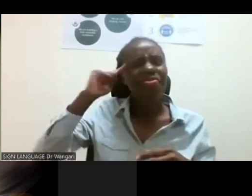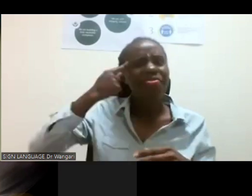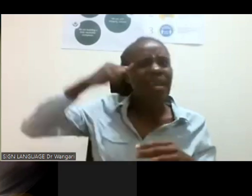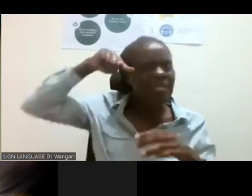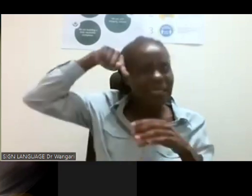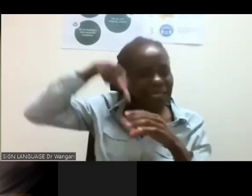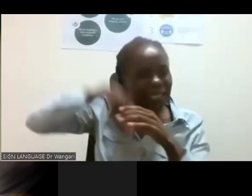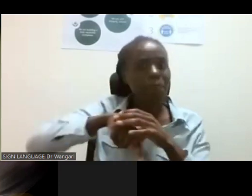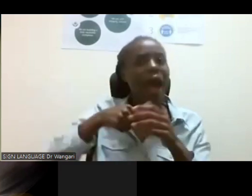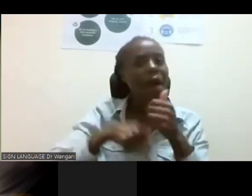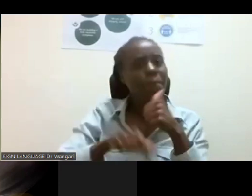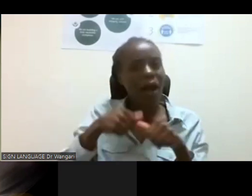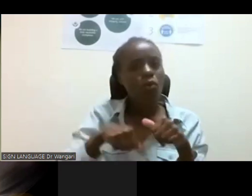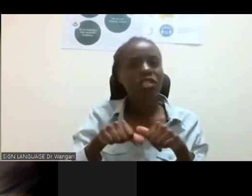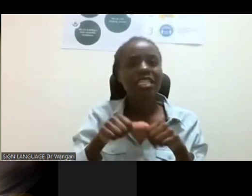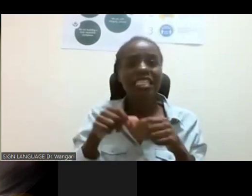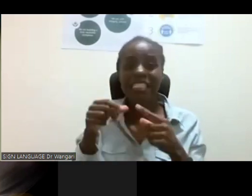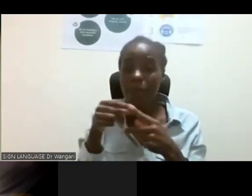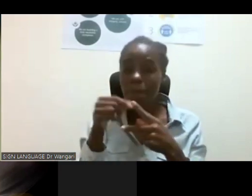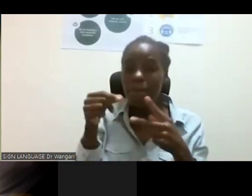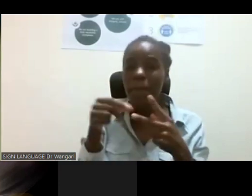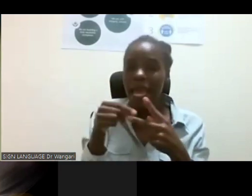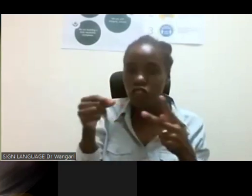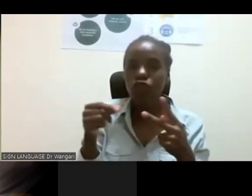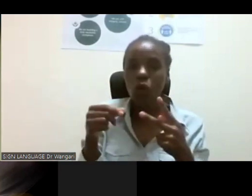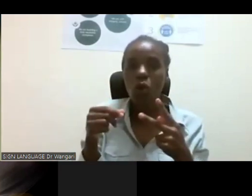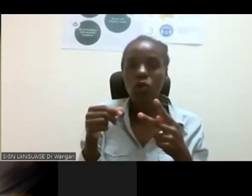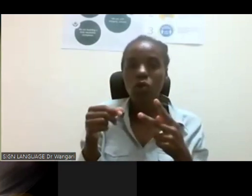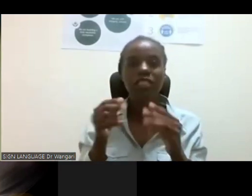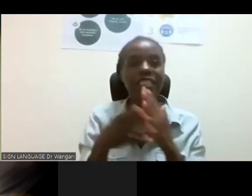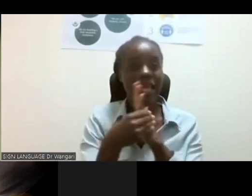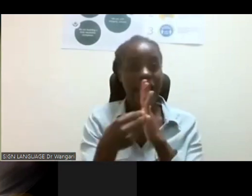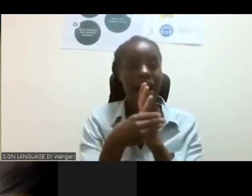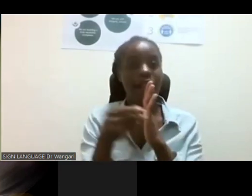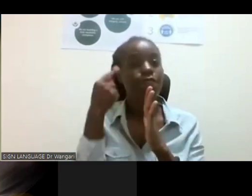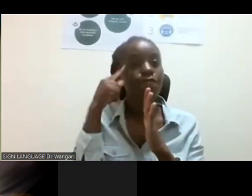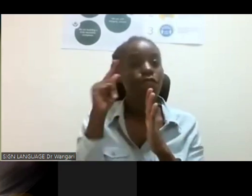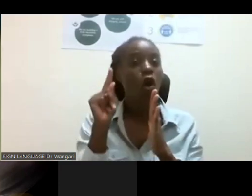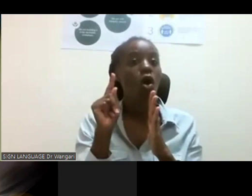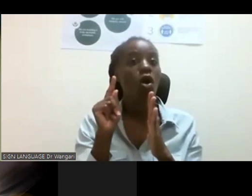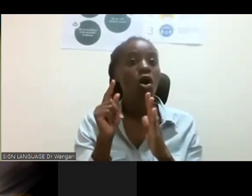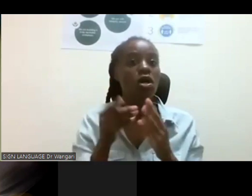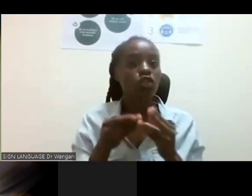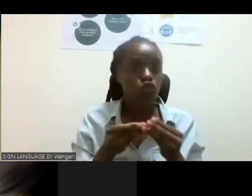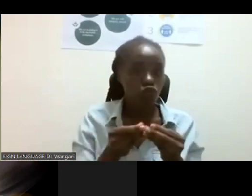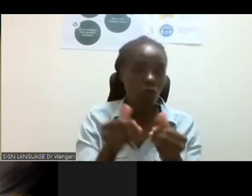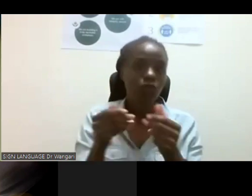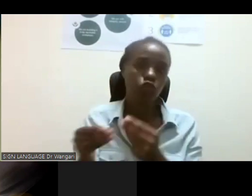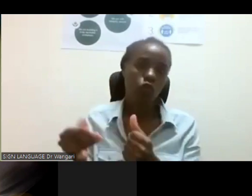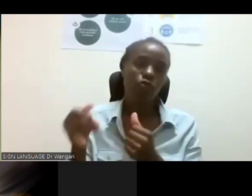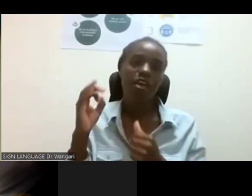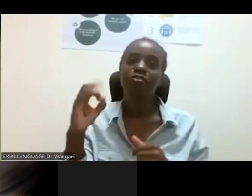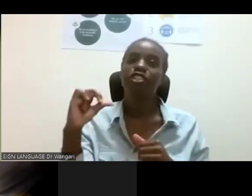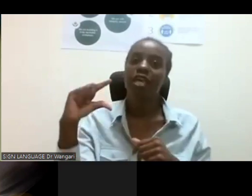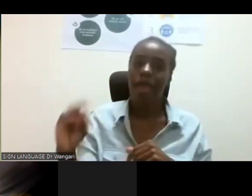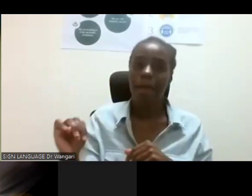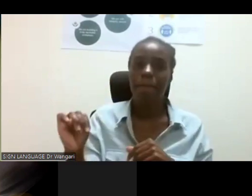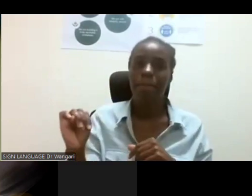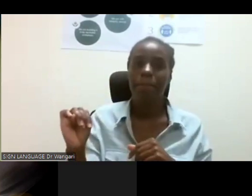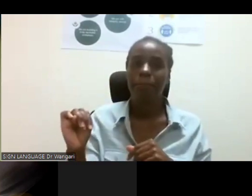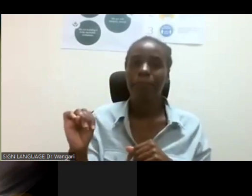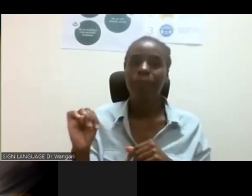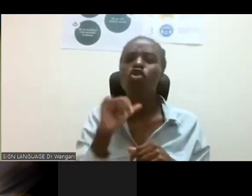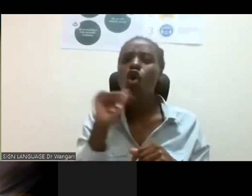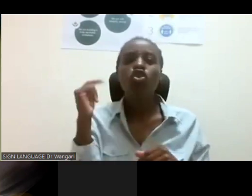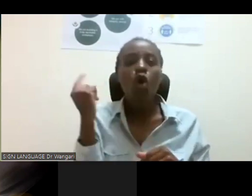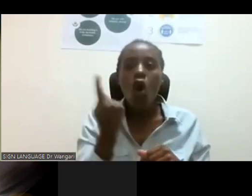kind of very specialized skills that will be needed. There's not just going to be enough that we are bringing attention to the medical